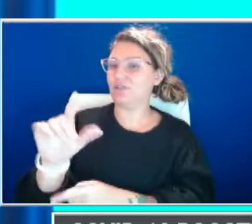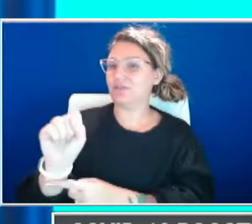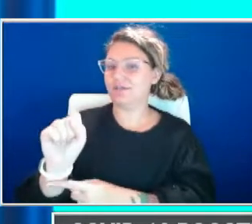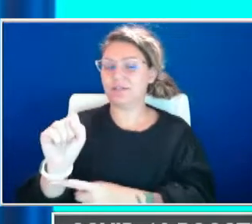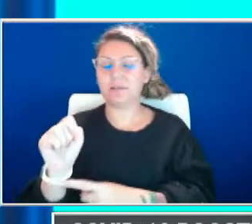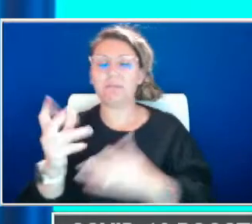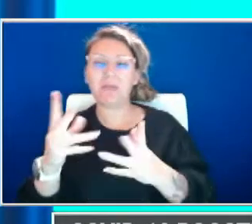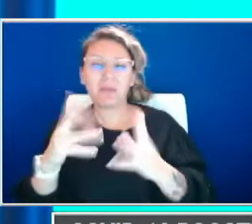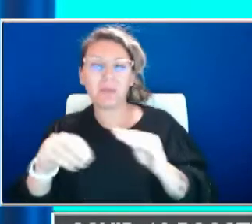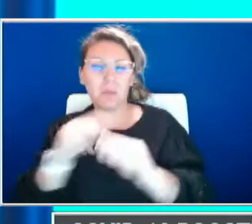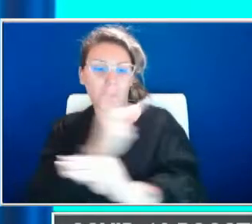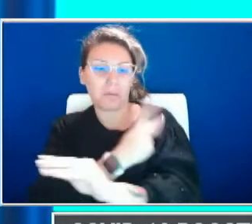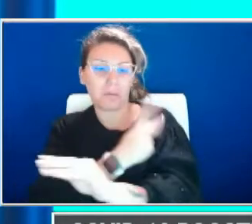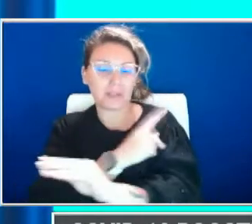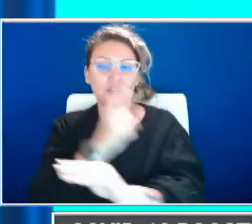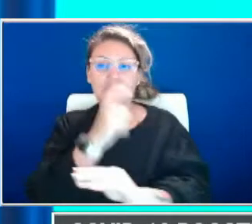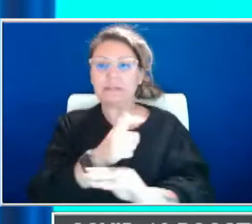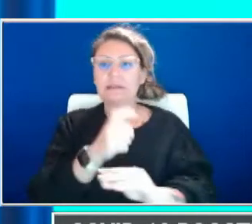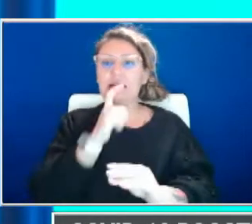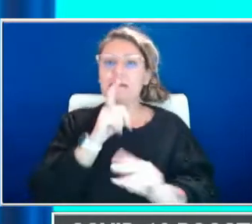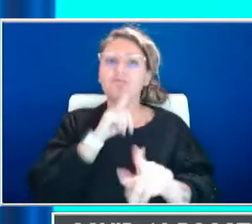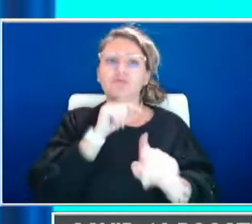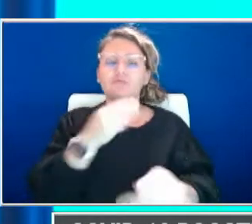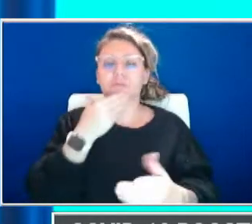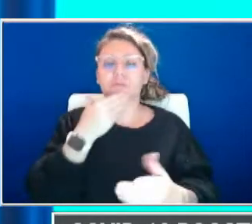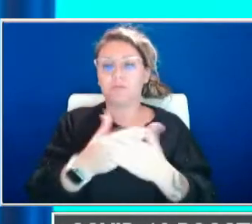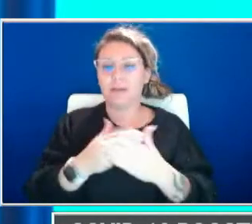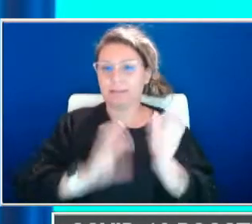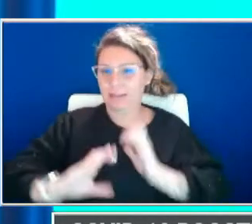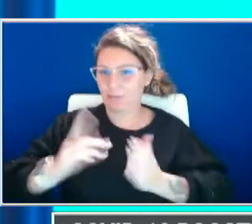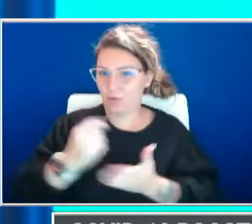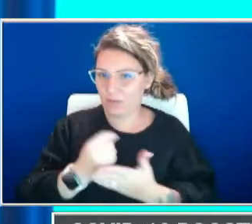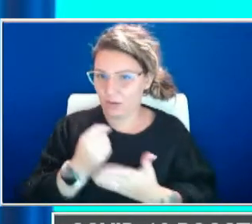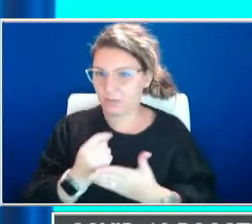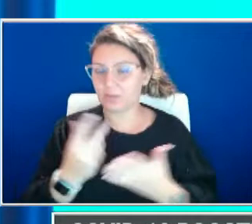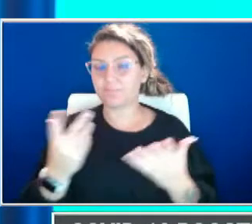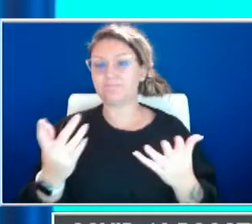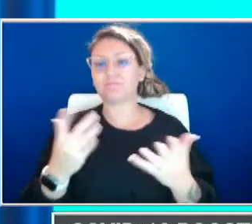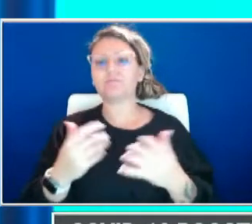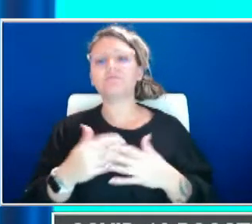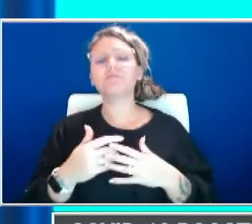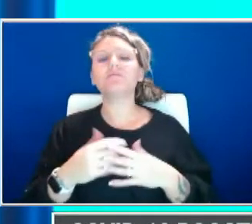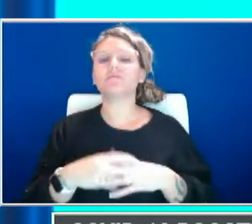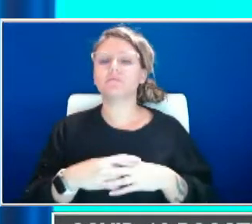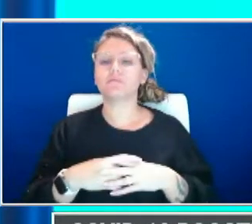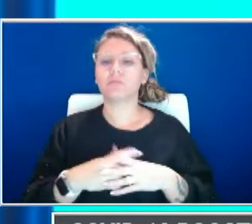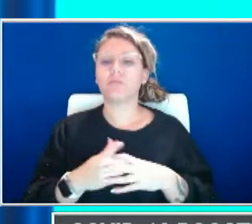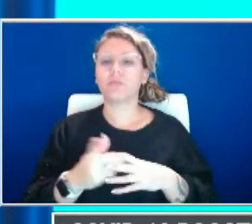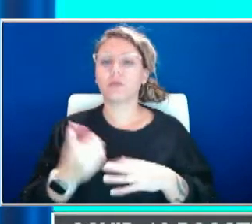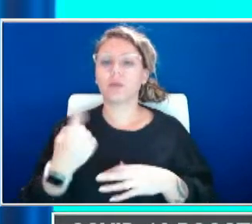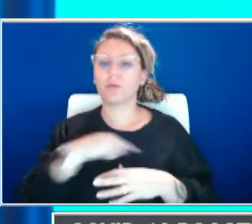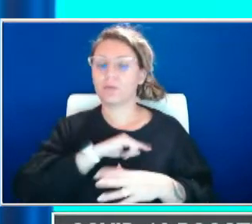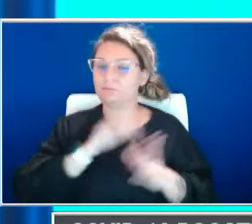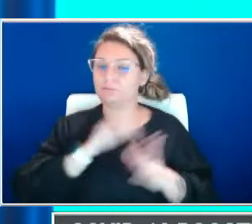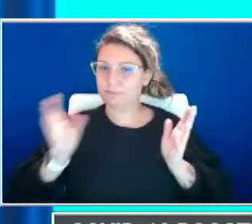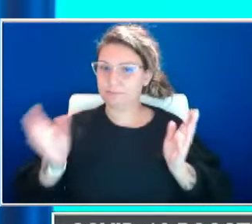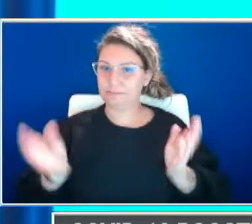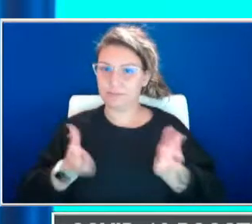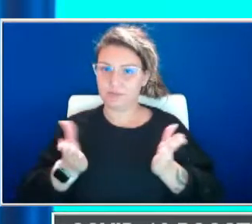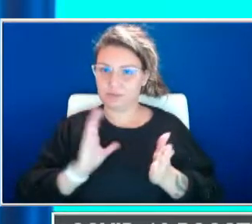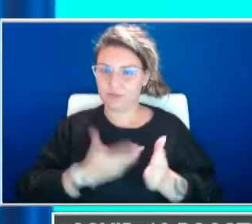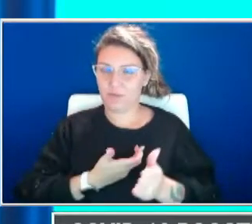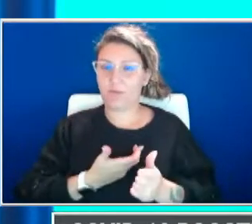chemotherapy. So, so we would definitely encourage all our patients